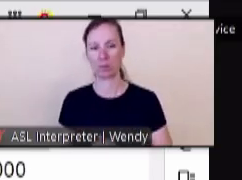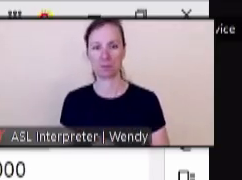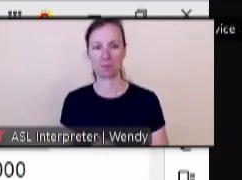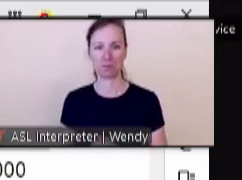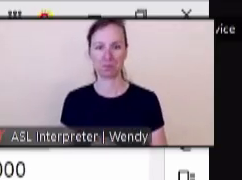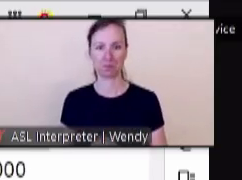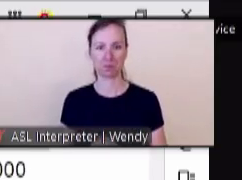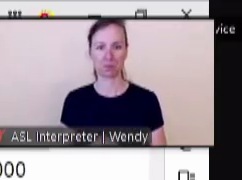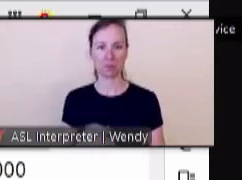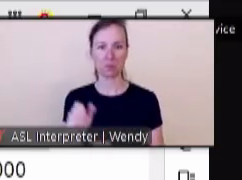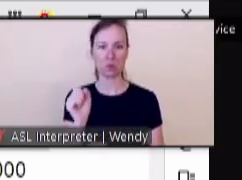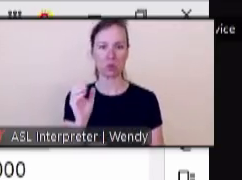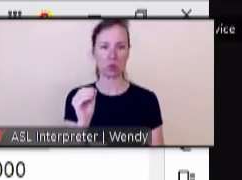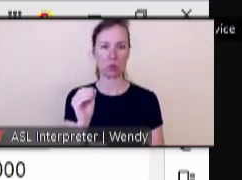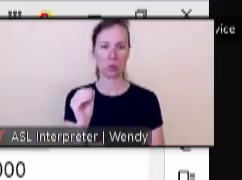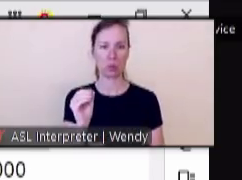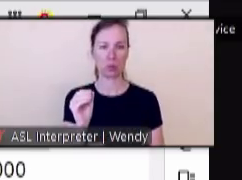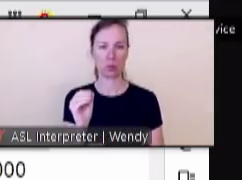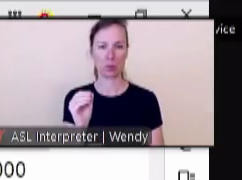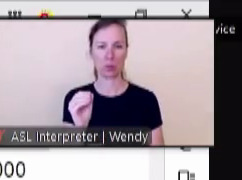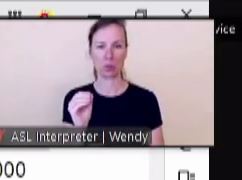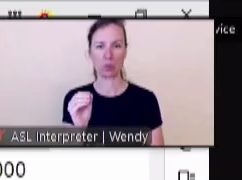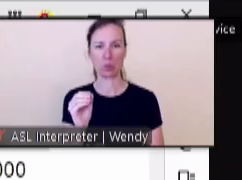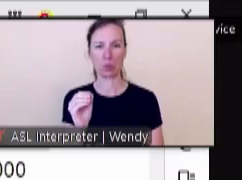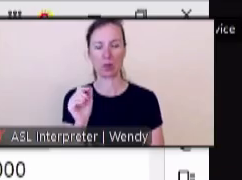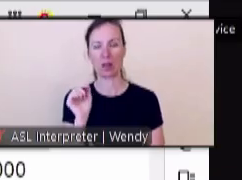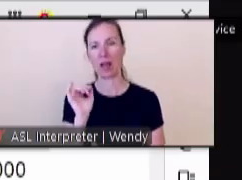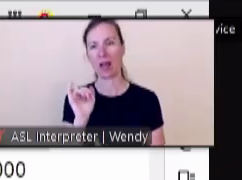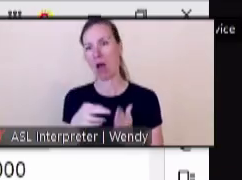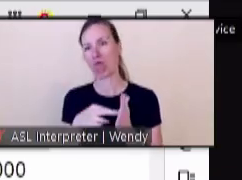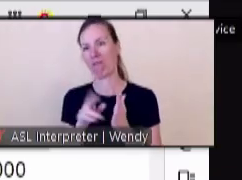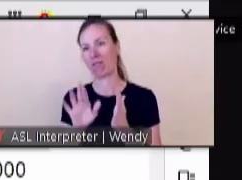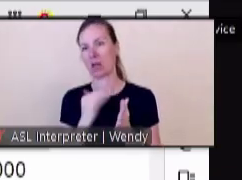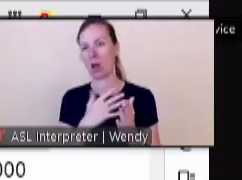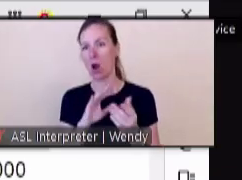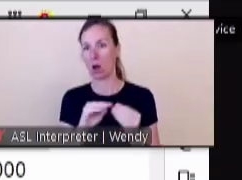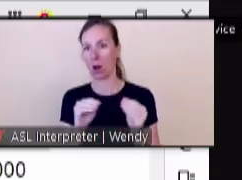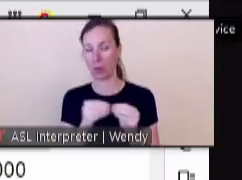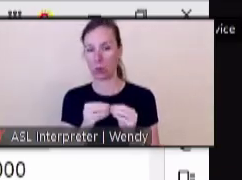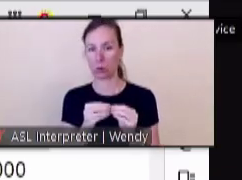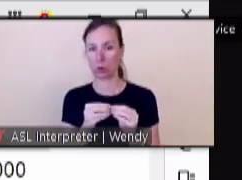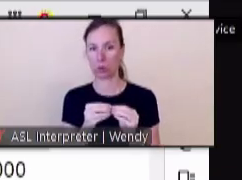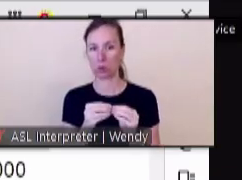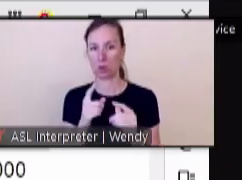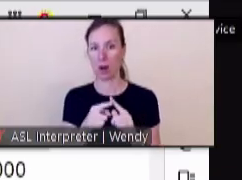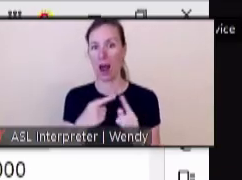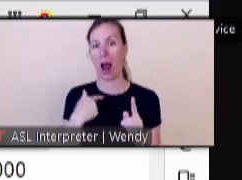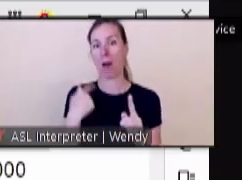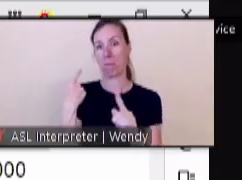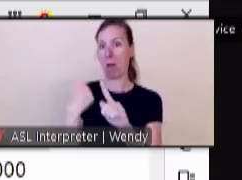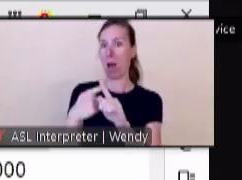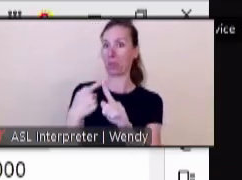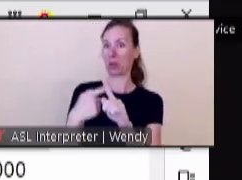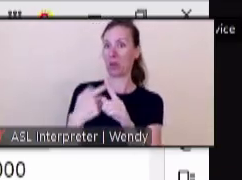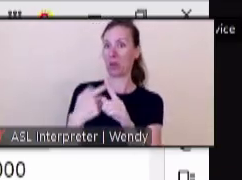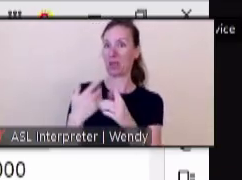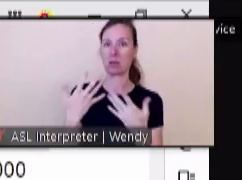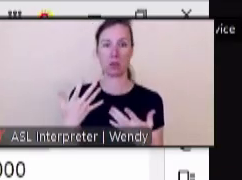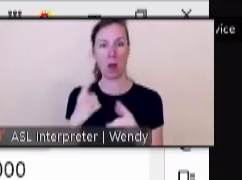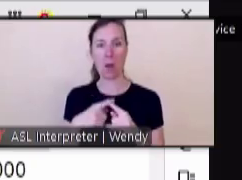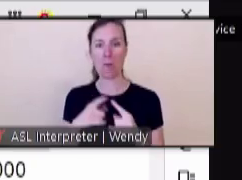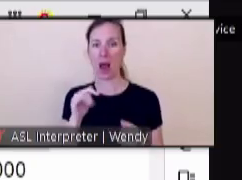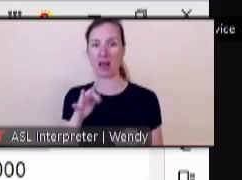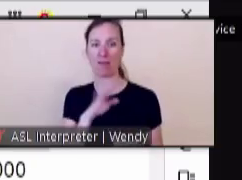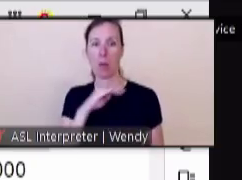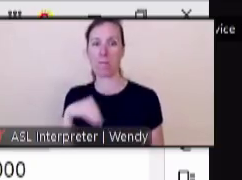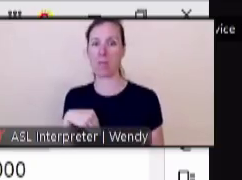I'm optimistic, but I'm also, the mayor and council don't feel comfortable about that number. I'm willing